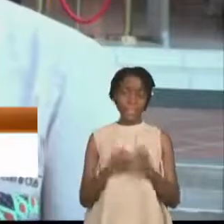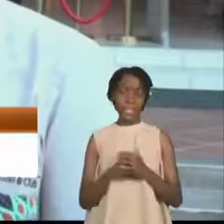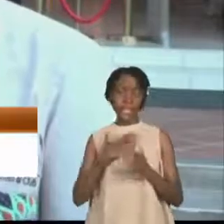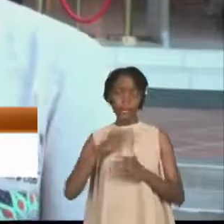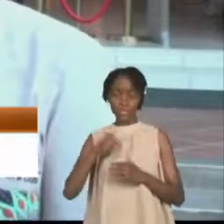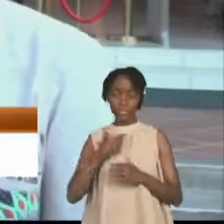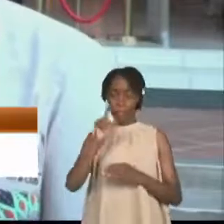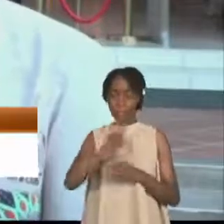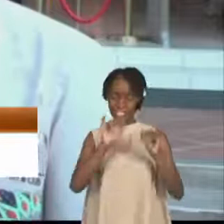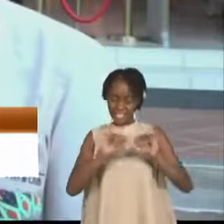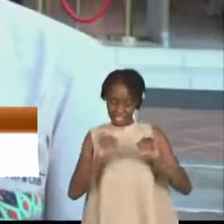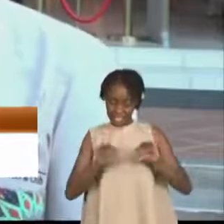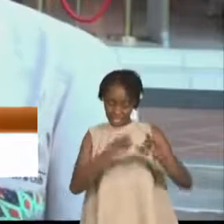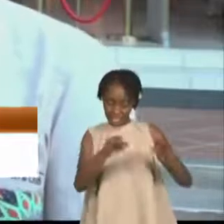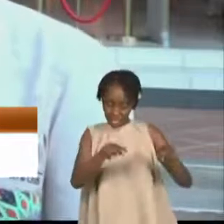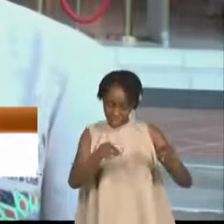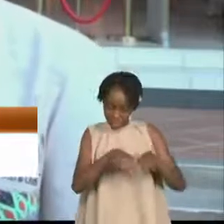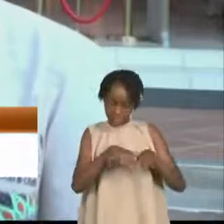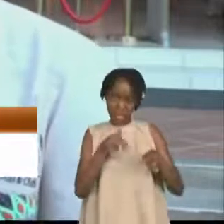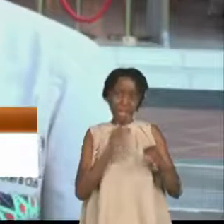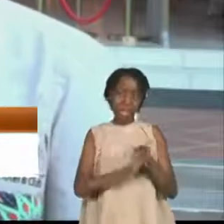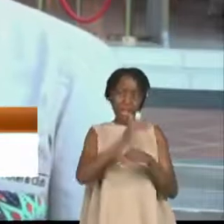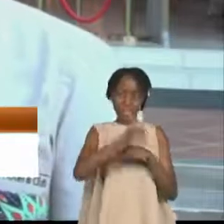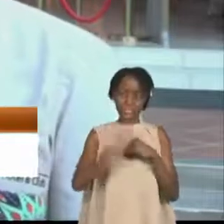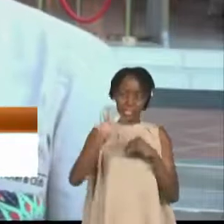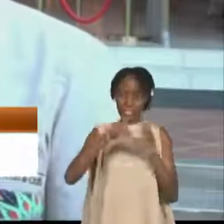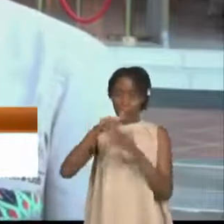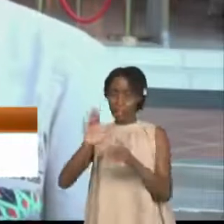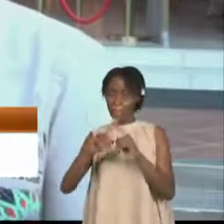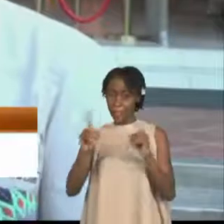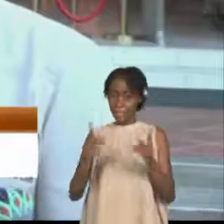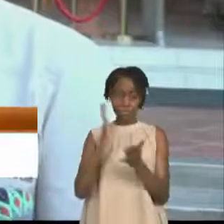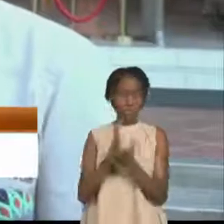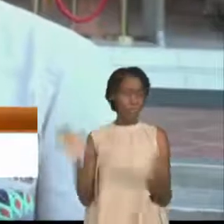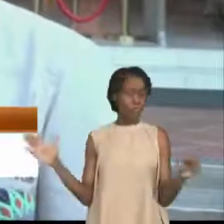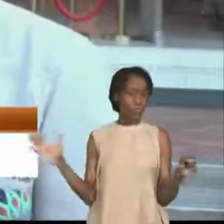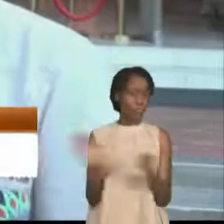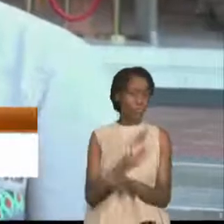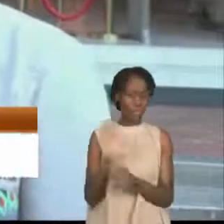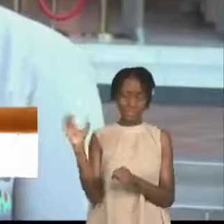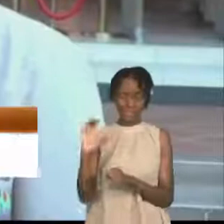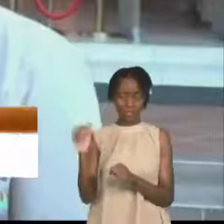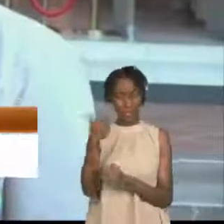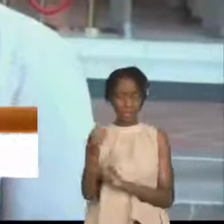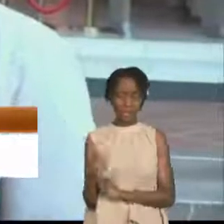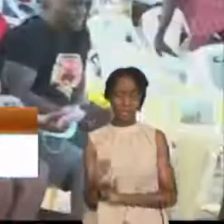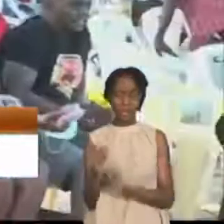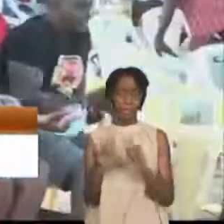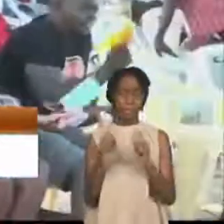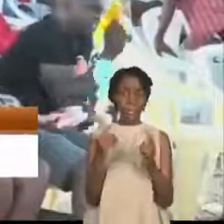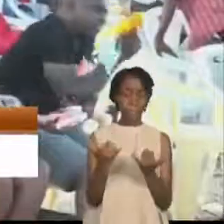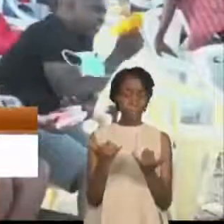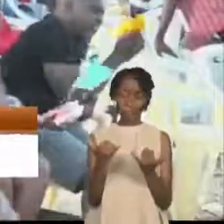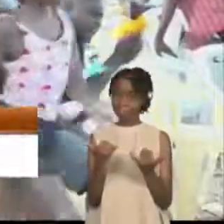a checkout so i cannot say we are fully occupied okay the rooms that we've dedicated for this period are fully